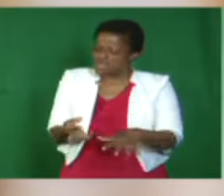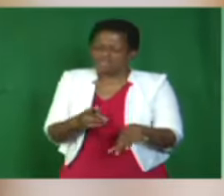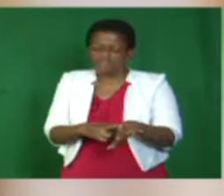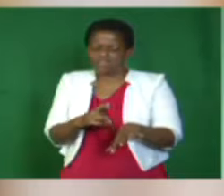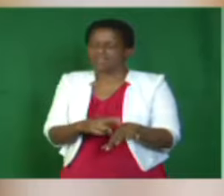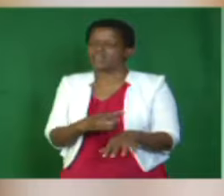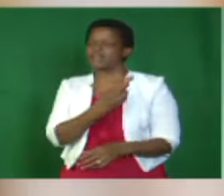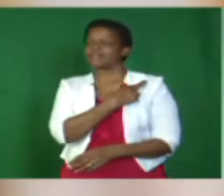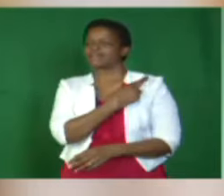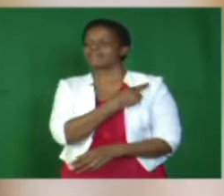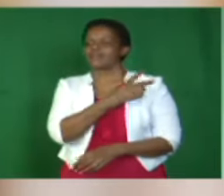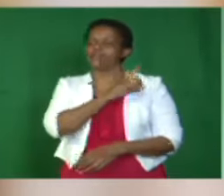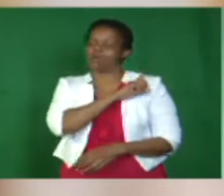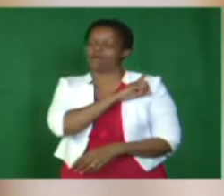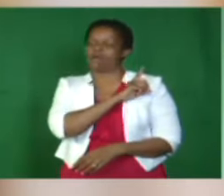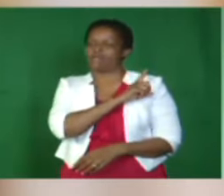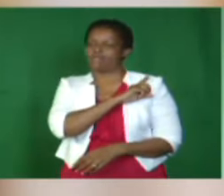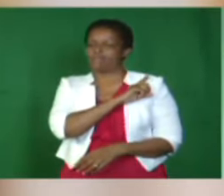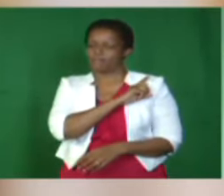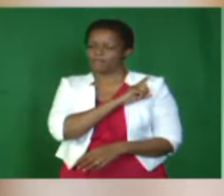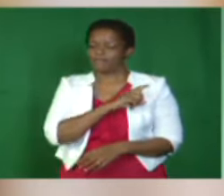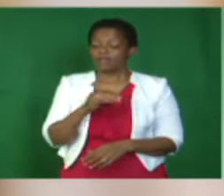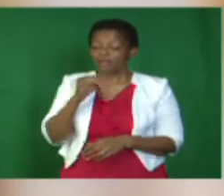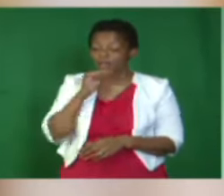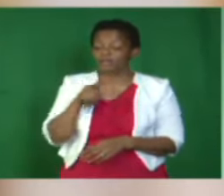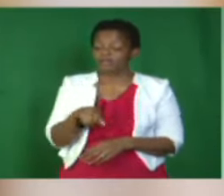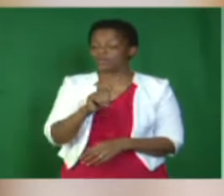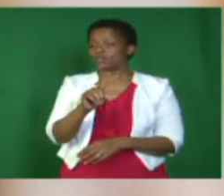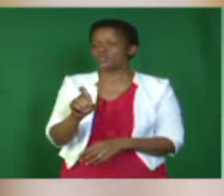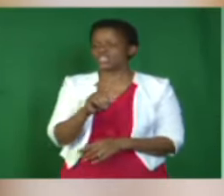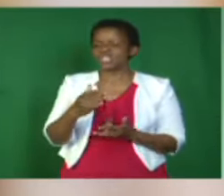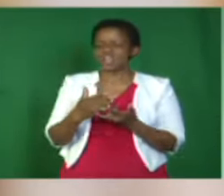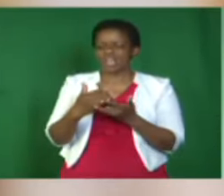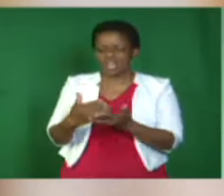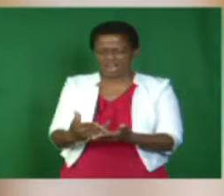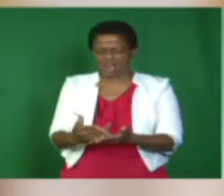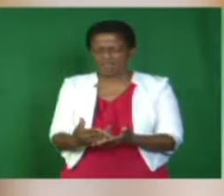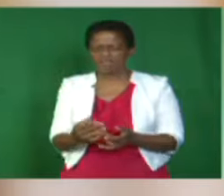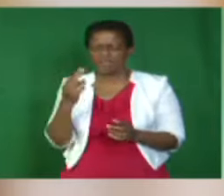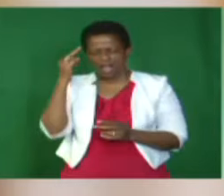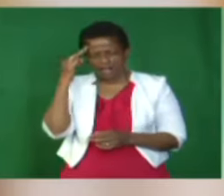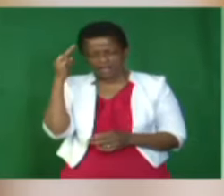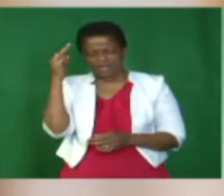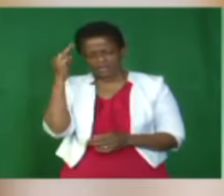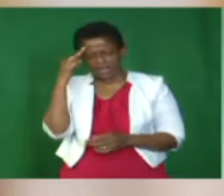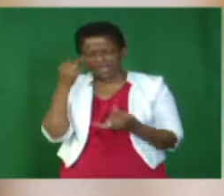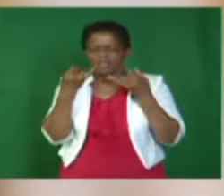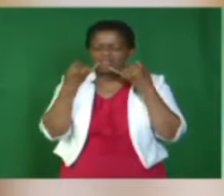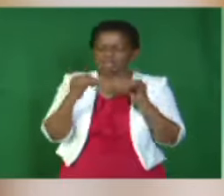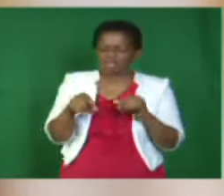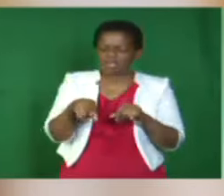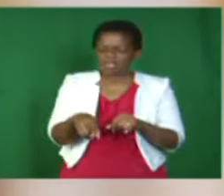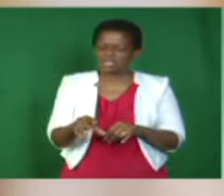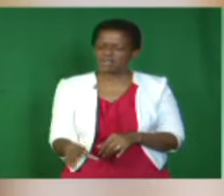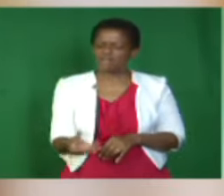understood these WH questions, they actually enable you to have a clue of the information that you are trying to find